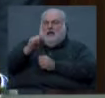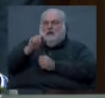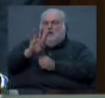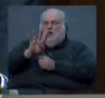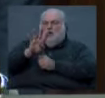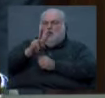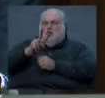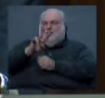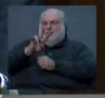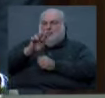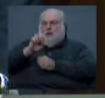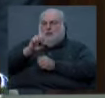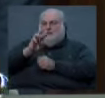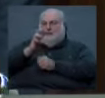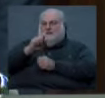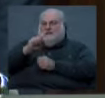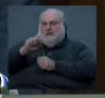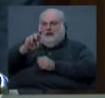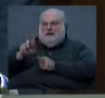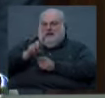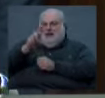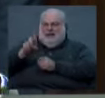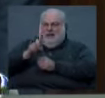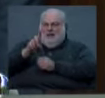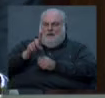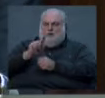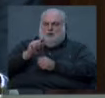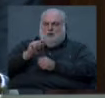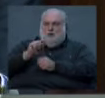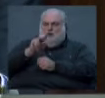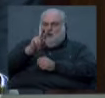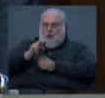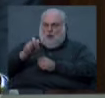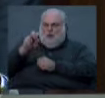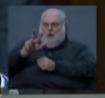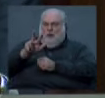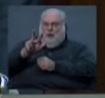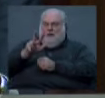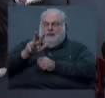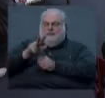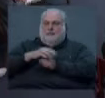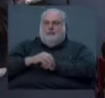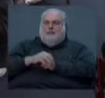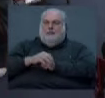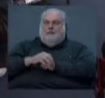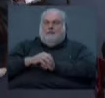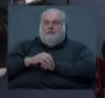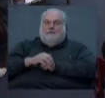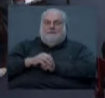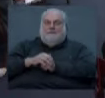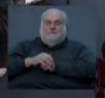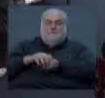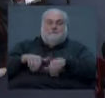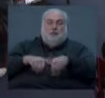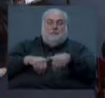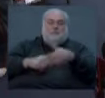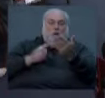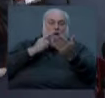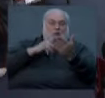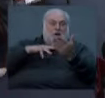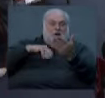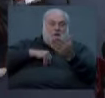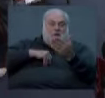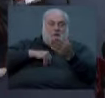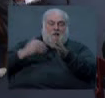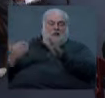15-4-2706D of the Consolidated Incentive Act of 2003 and for other purposes. That concludes the consent agenda. I have a